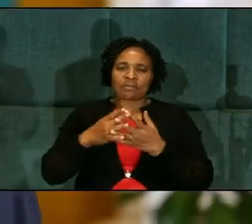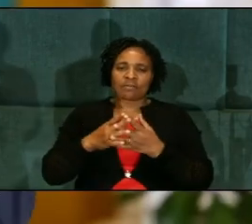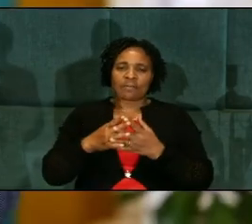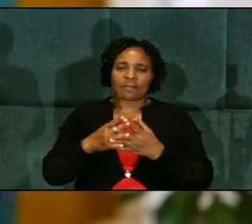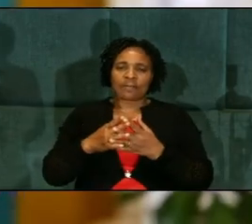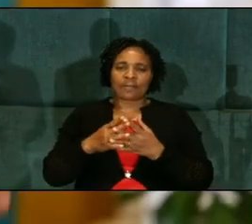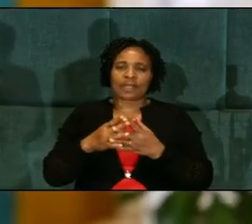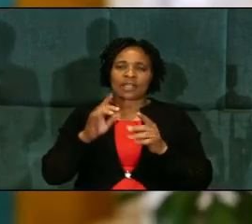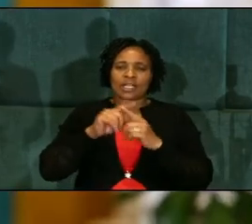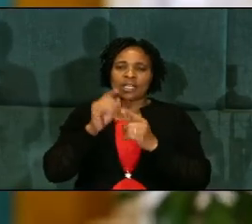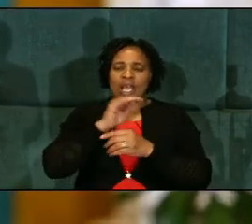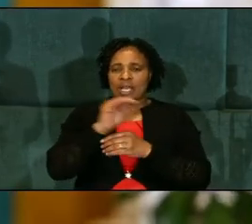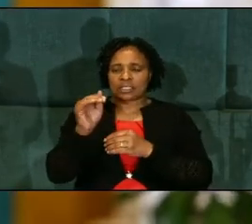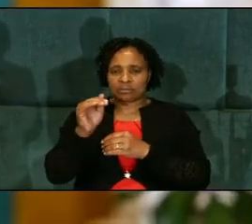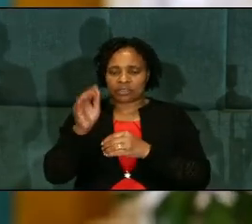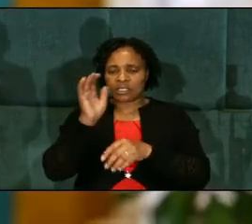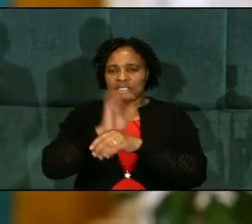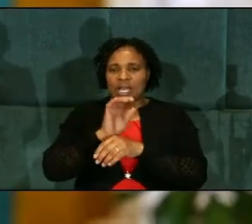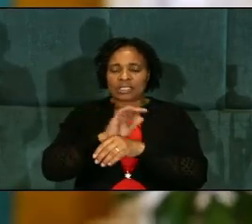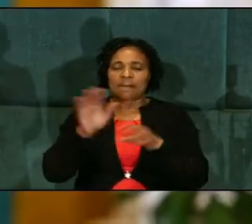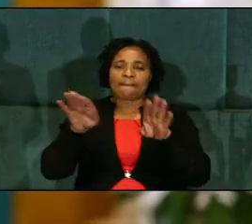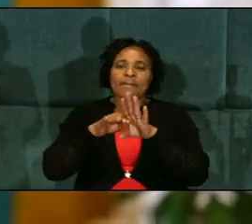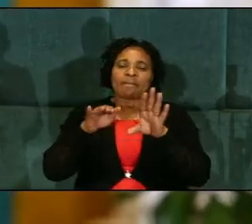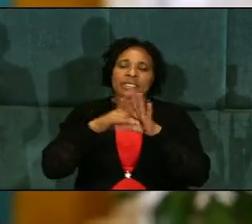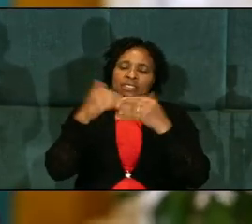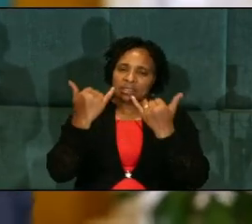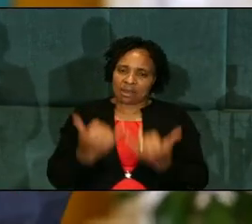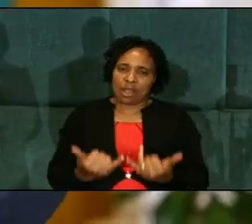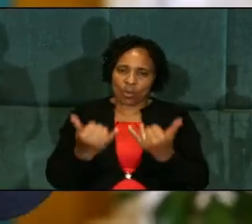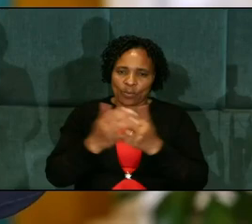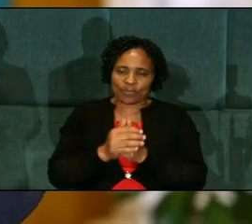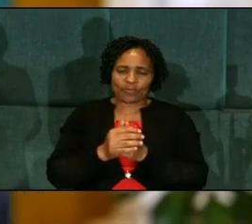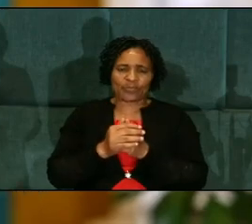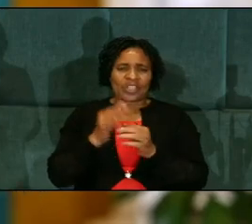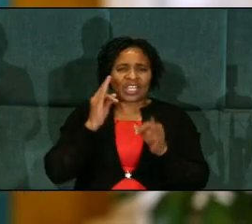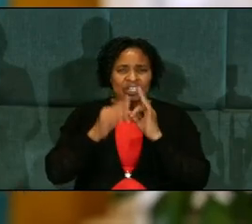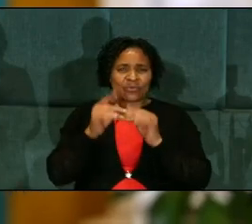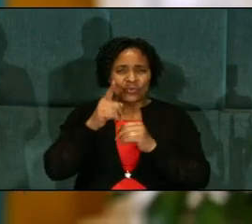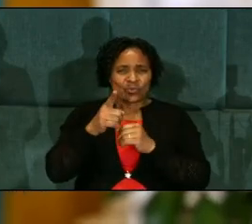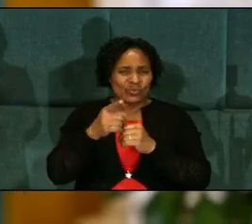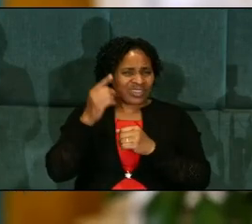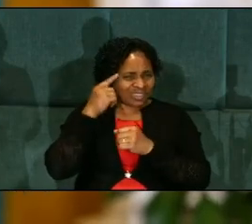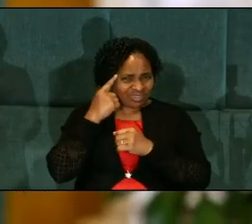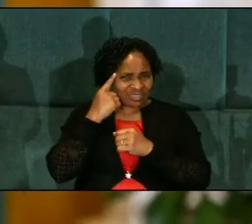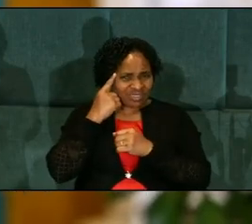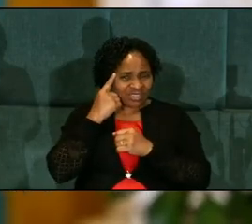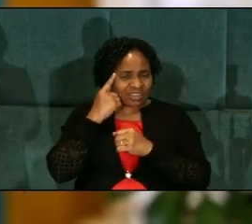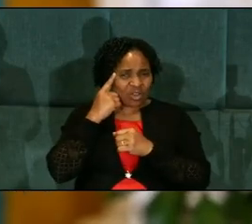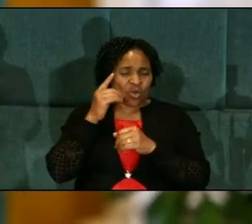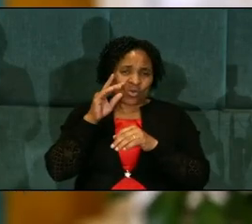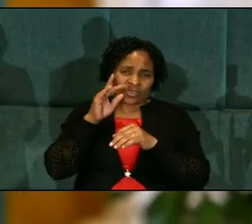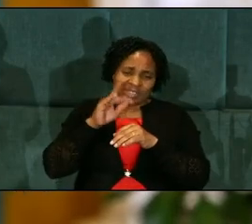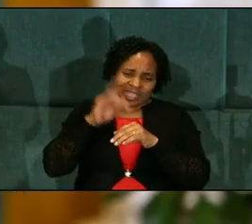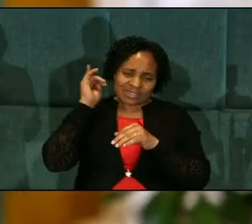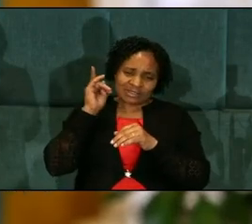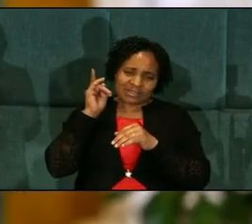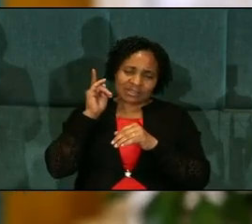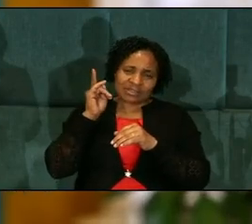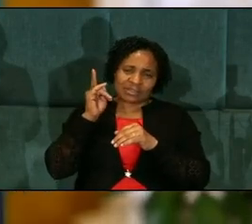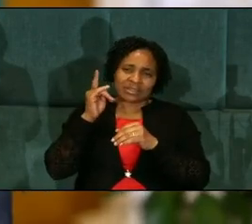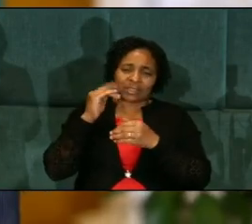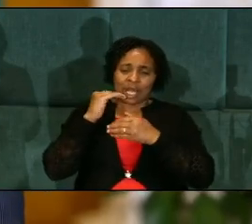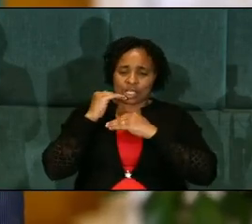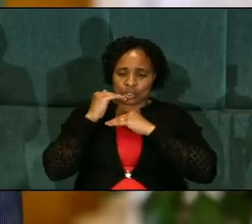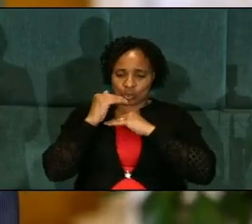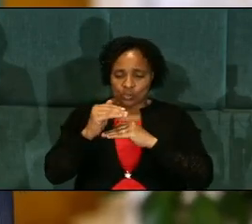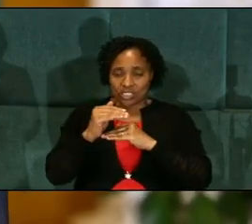I'm appealing to church members now. If you sense a shortage in